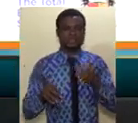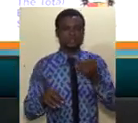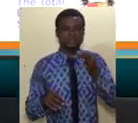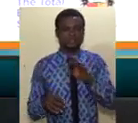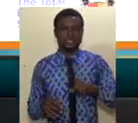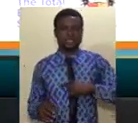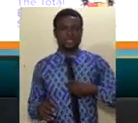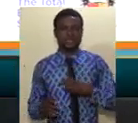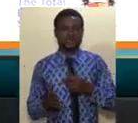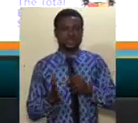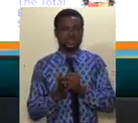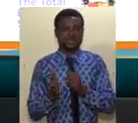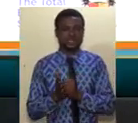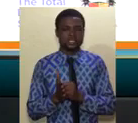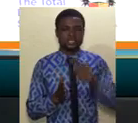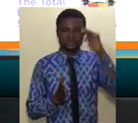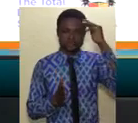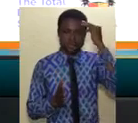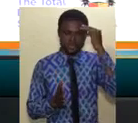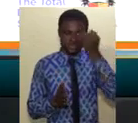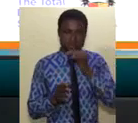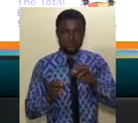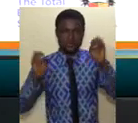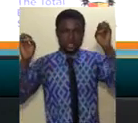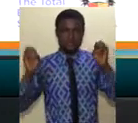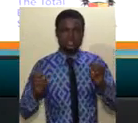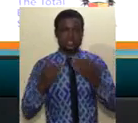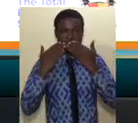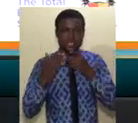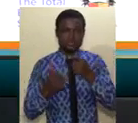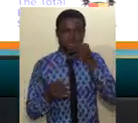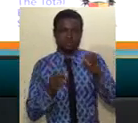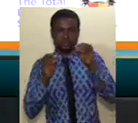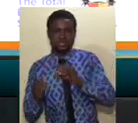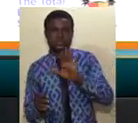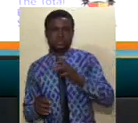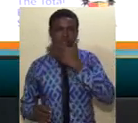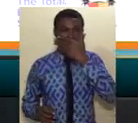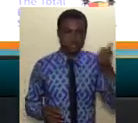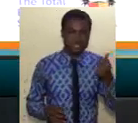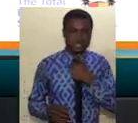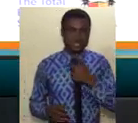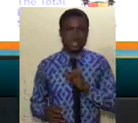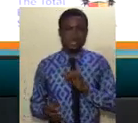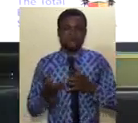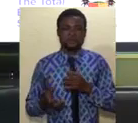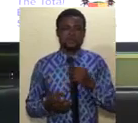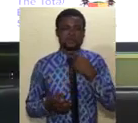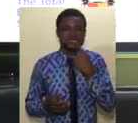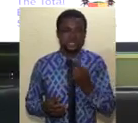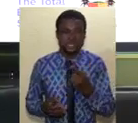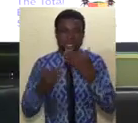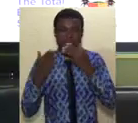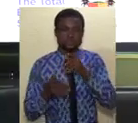staff of the Lagos State Ministry of Education. We say thank you for putting out and doing your best to ensure that learning